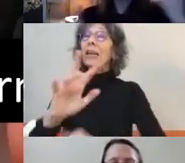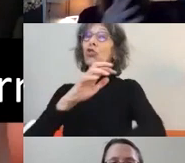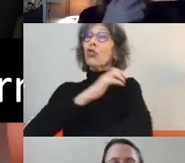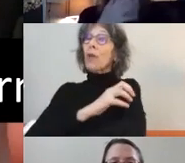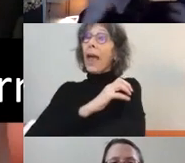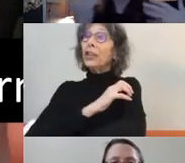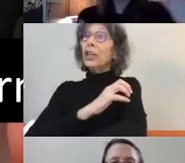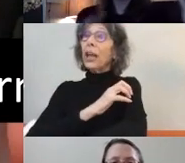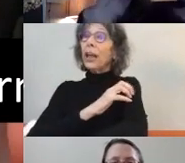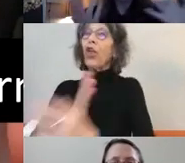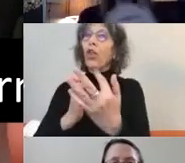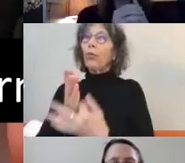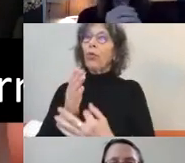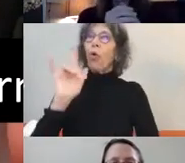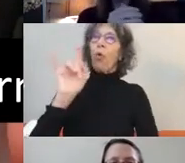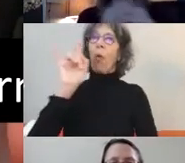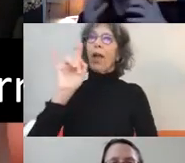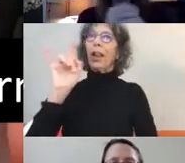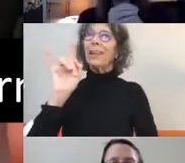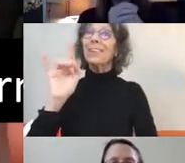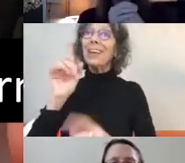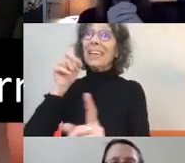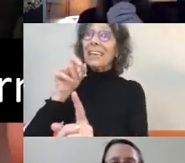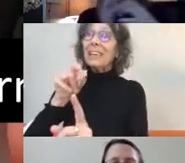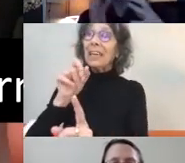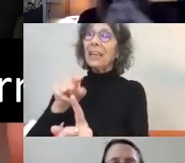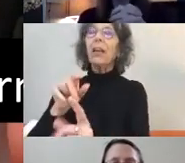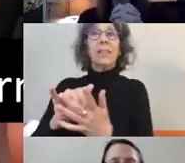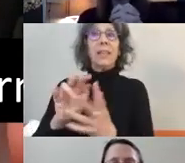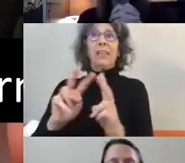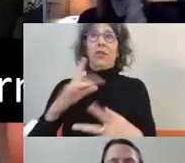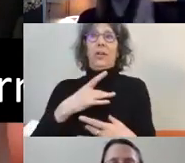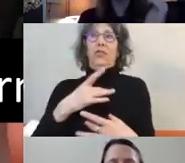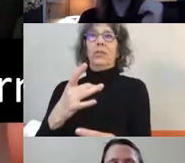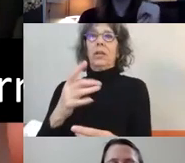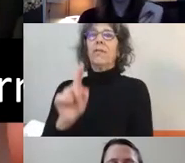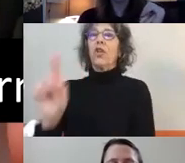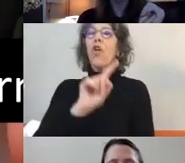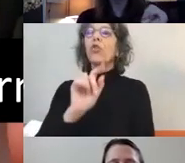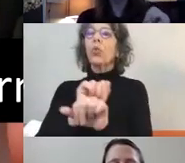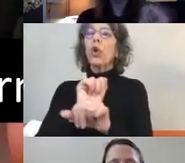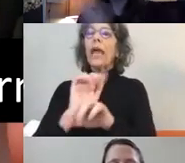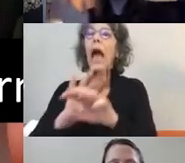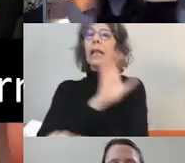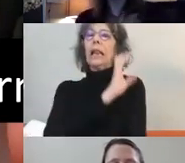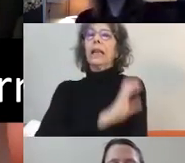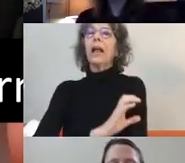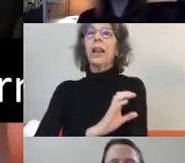which very interesting to people who are working on clinical trials in atopic dermatitis.